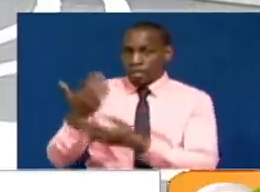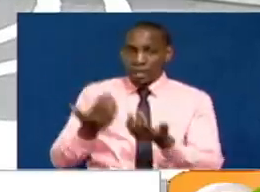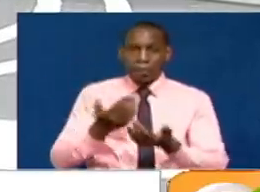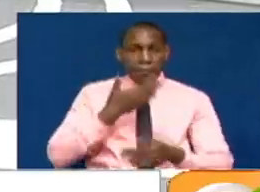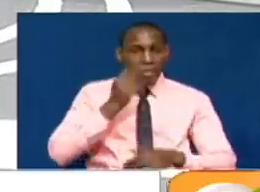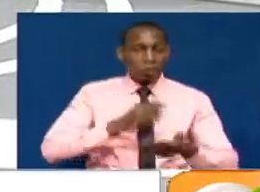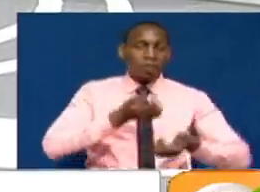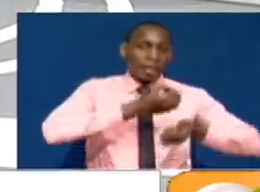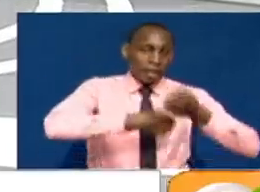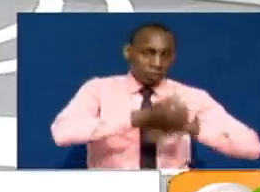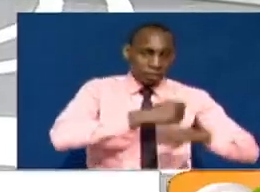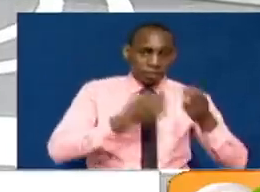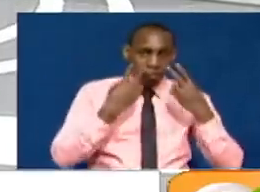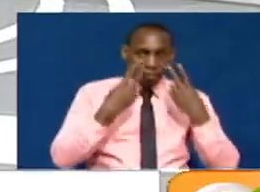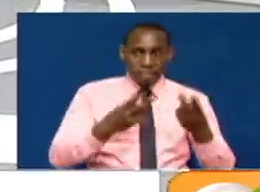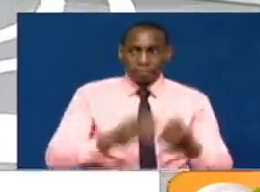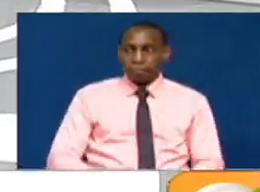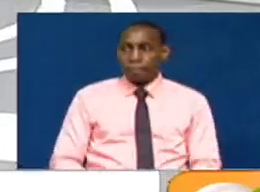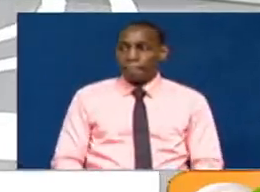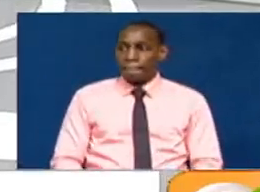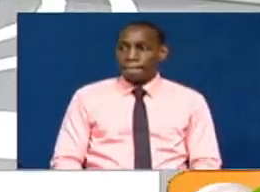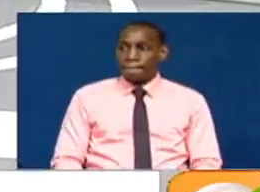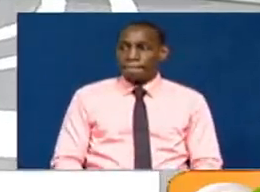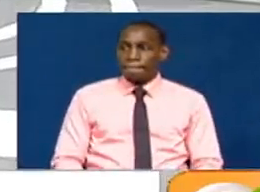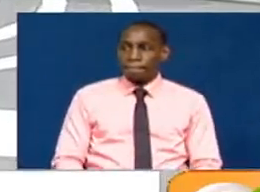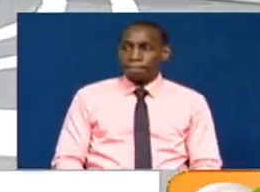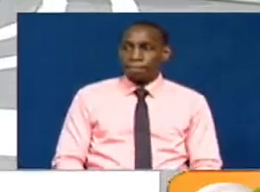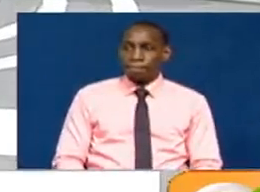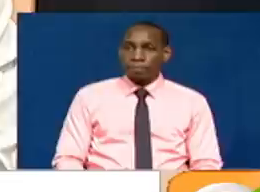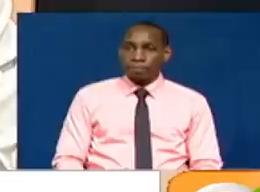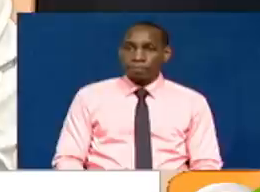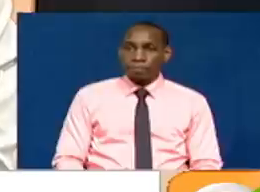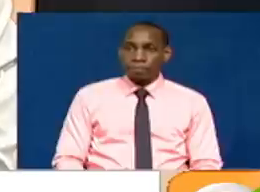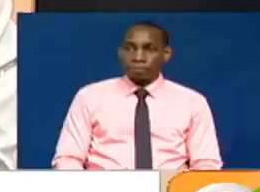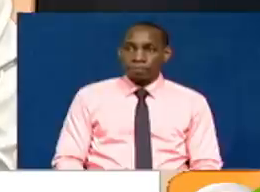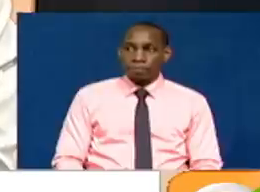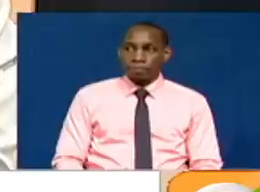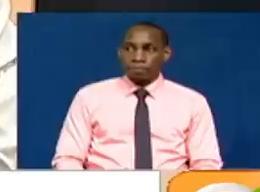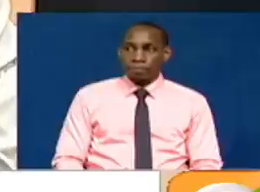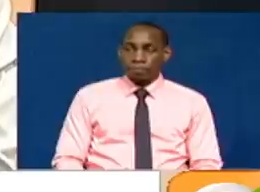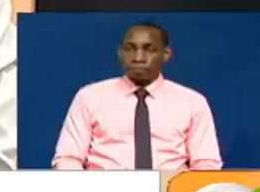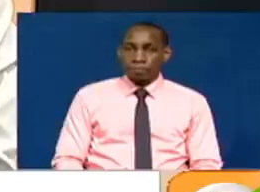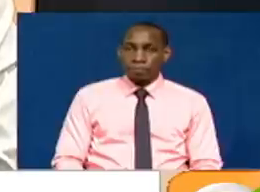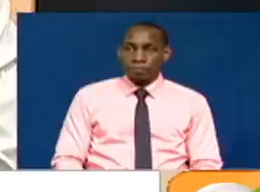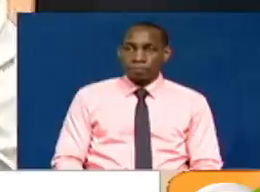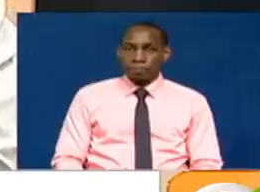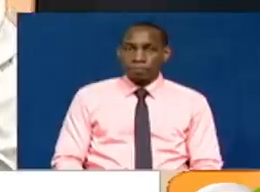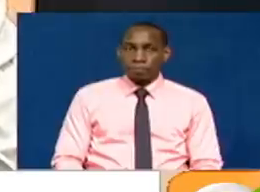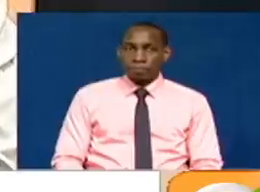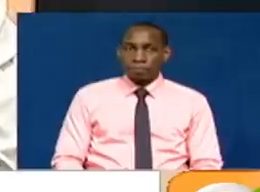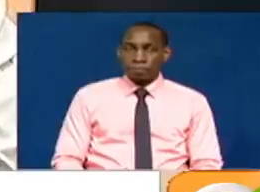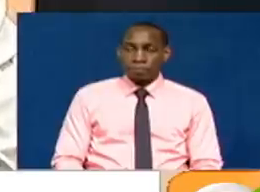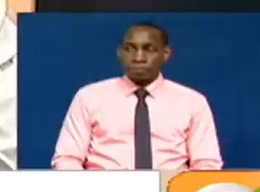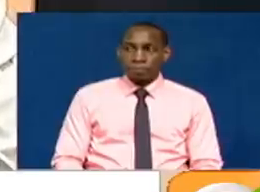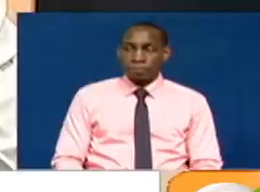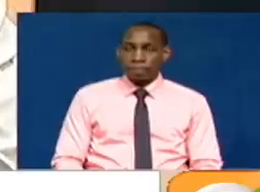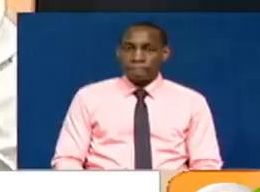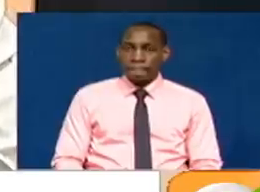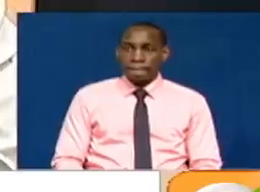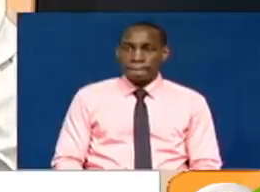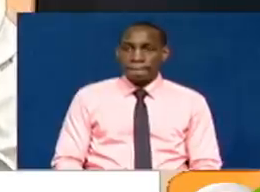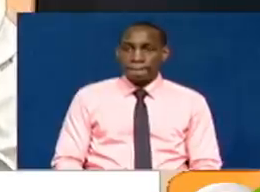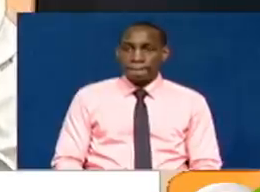paper to practical. There we go. Yeah. All right. Didn't Thomas Jefferson, I think that's disputed, but Thomas Jefferson